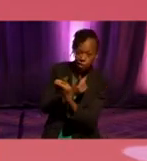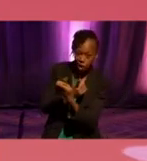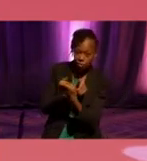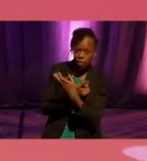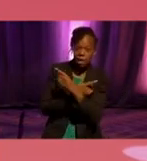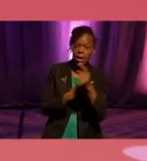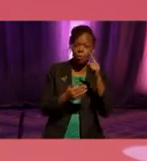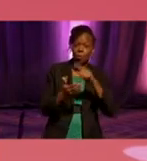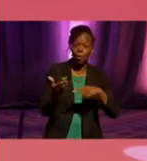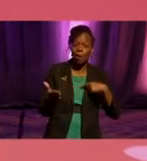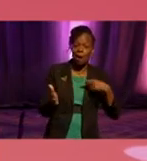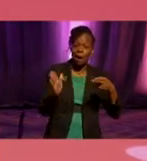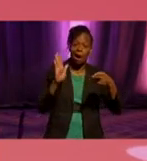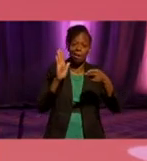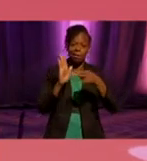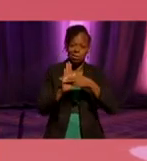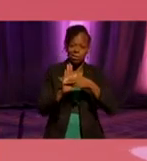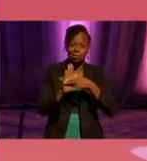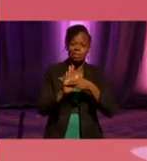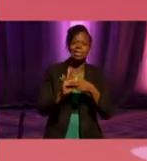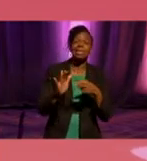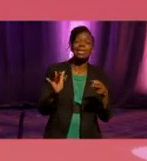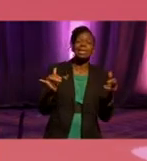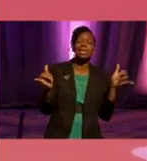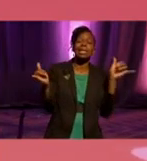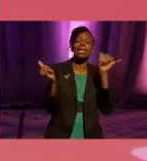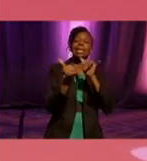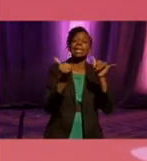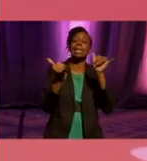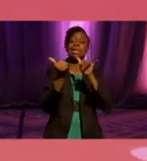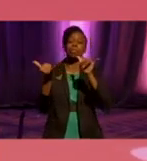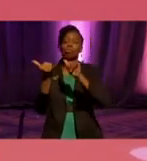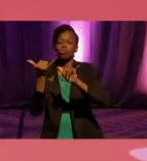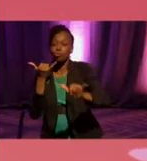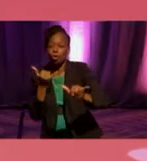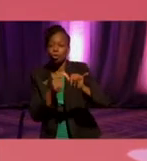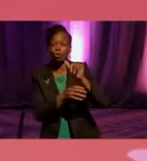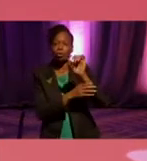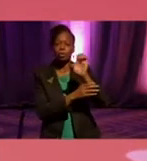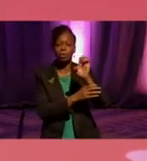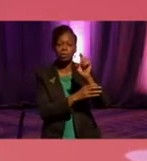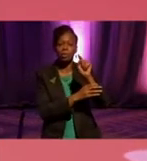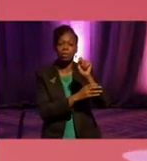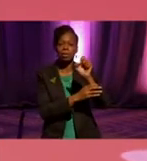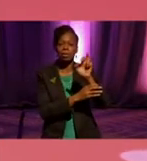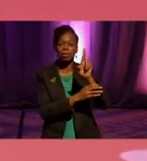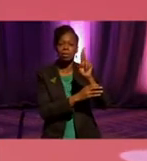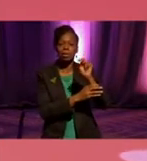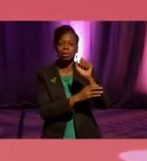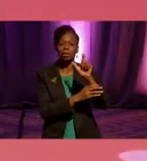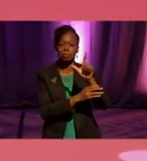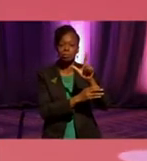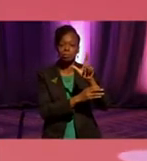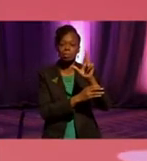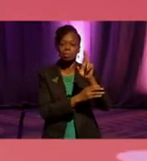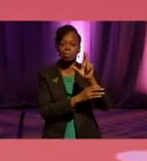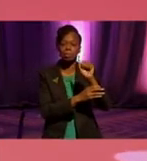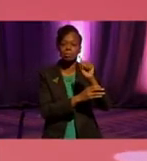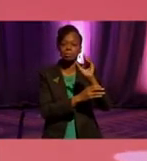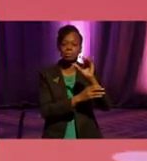right now, the eternal racism that exists here in the United States, the haves and the have-nots, no pun